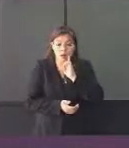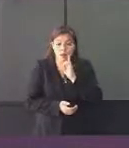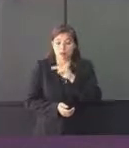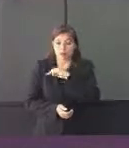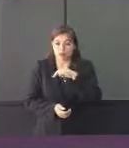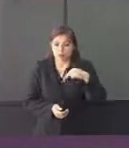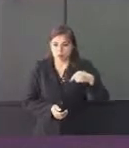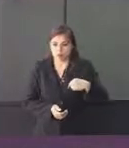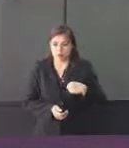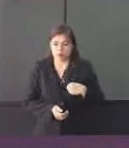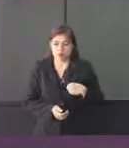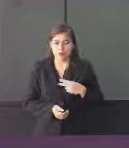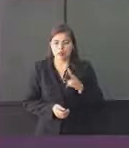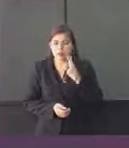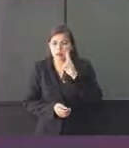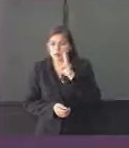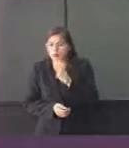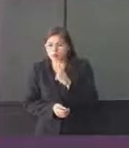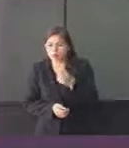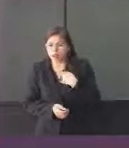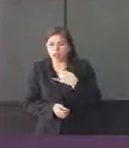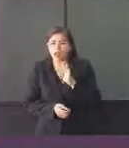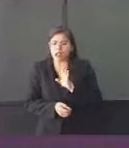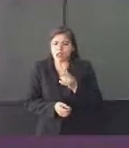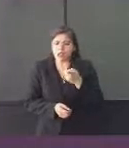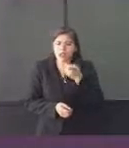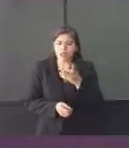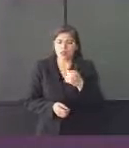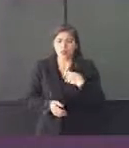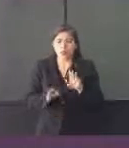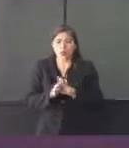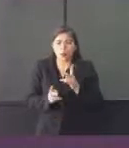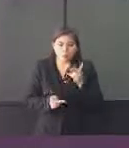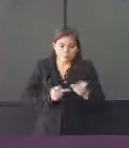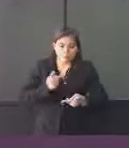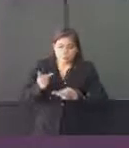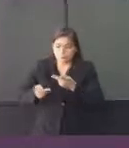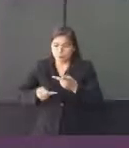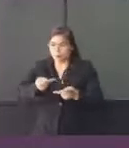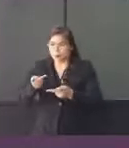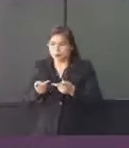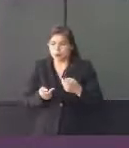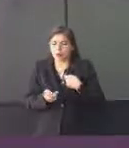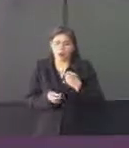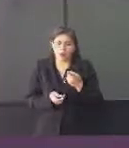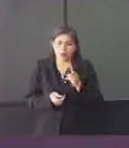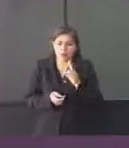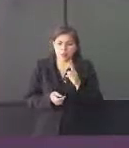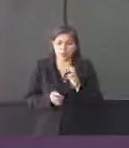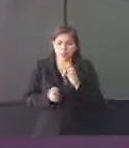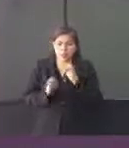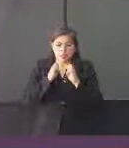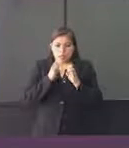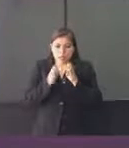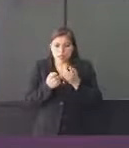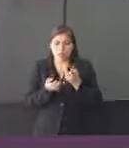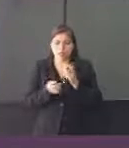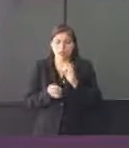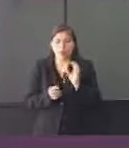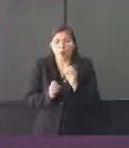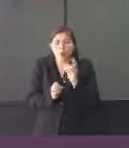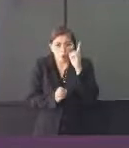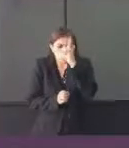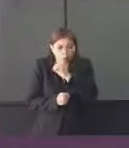go there, we identify with a short interview if what they need